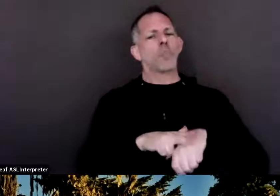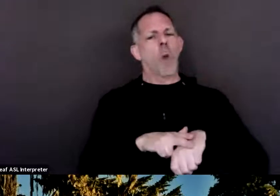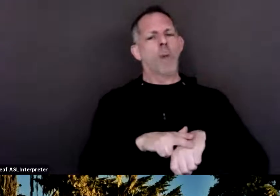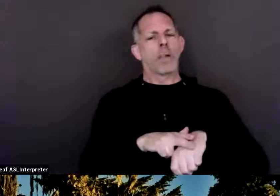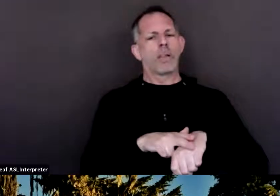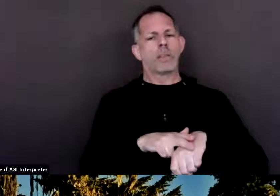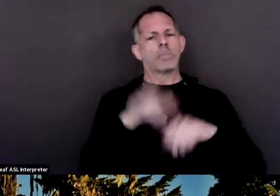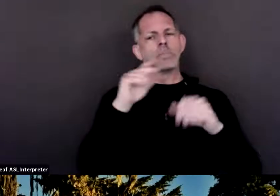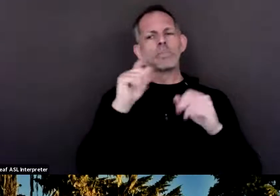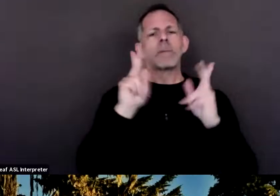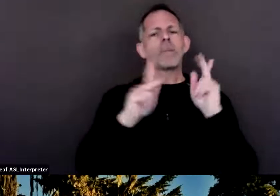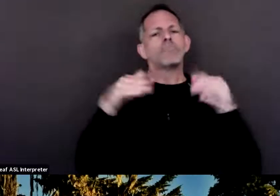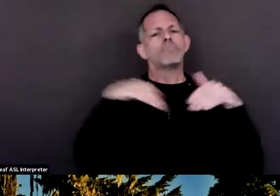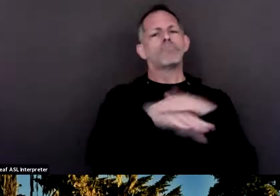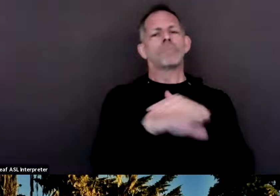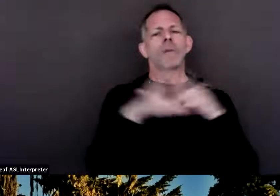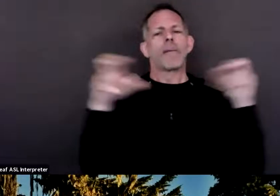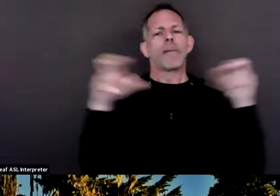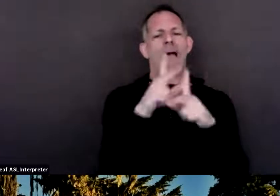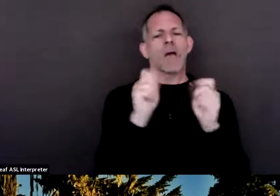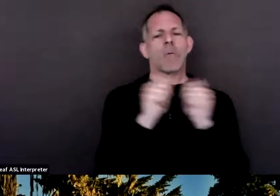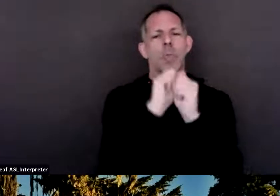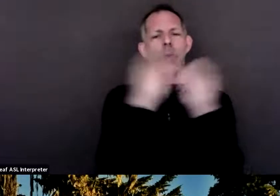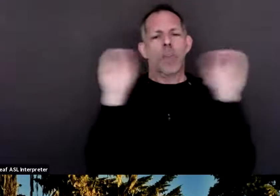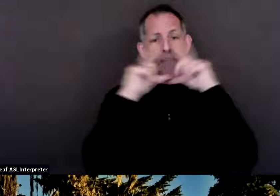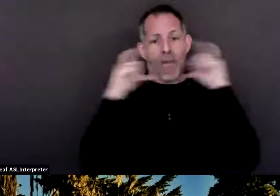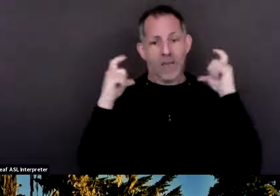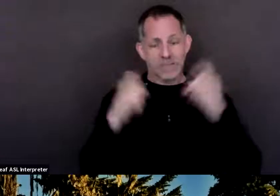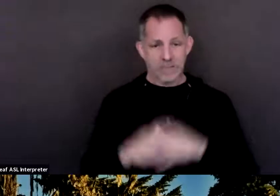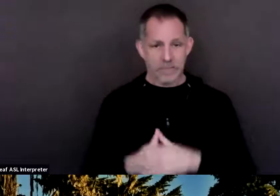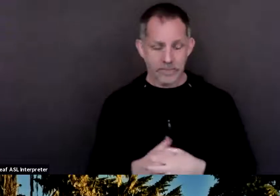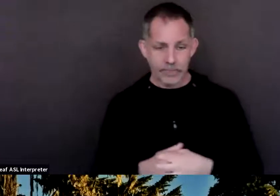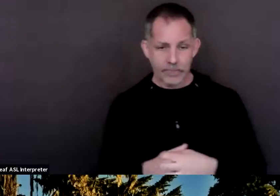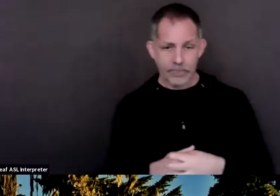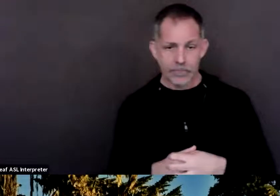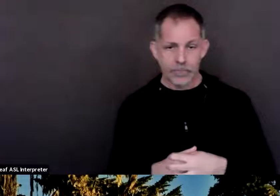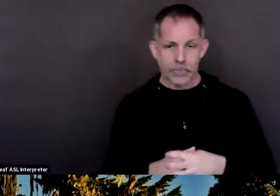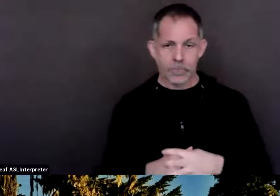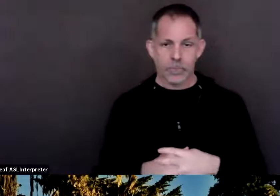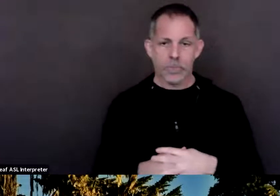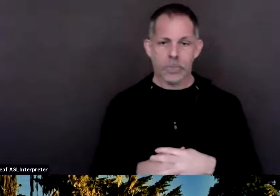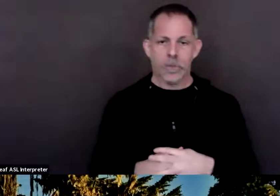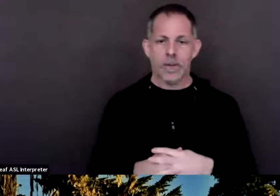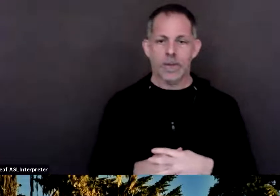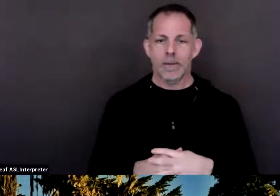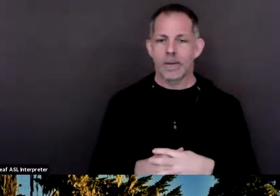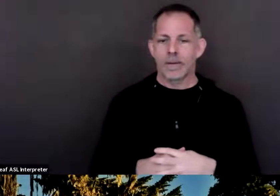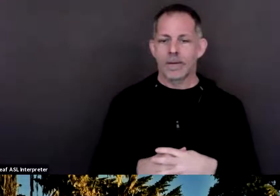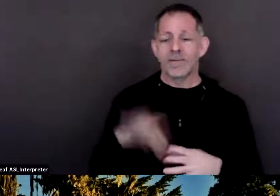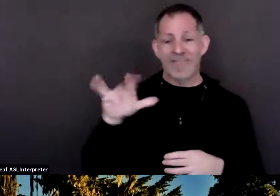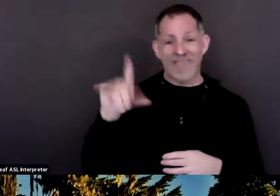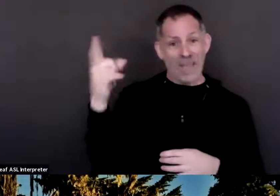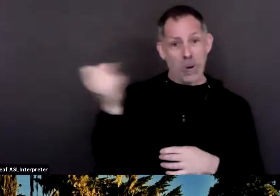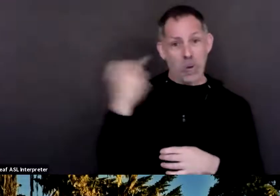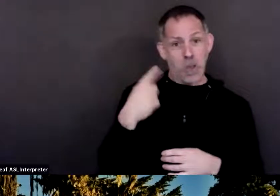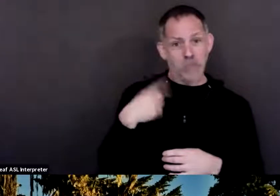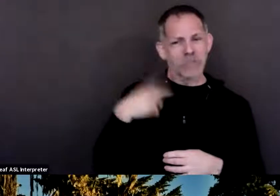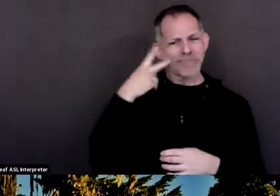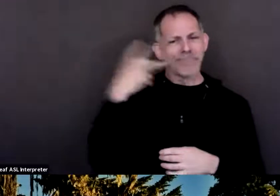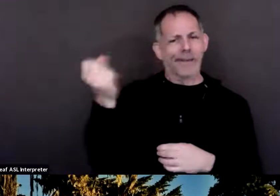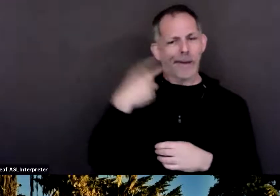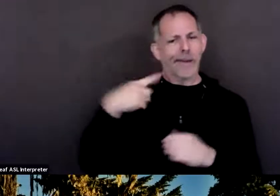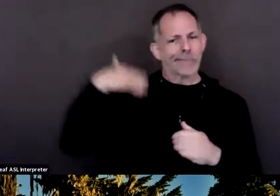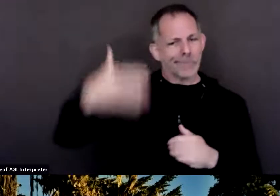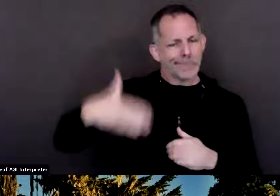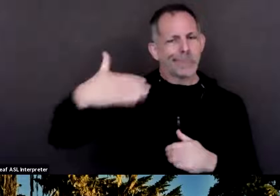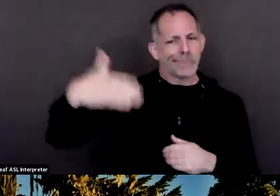Well, I think, the best thing, this raises the question, what's a reasonable way to conduct oneself at